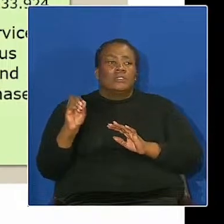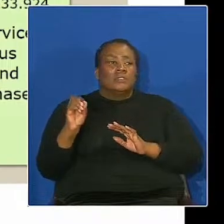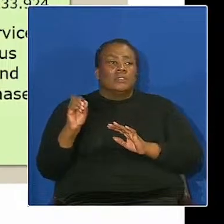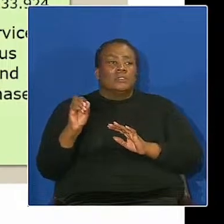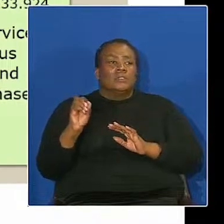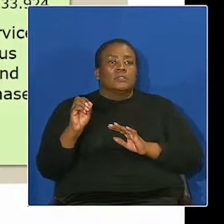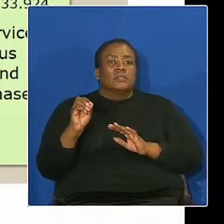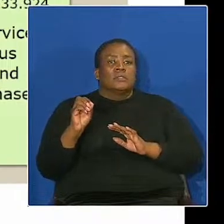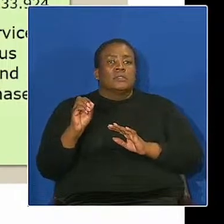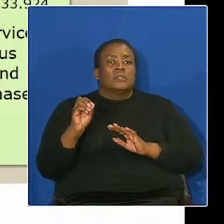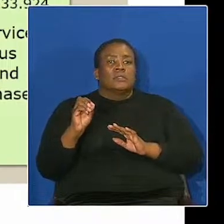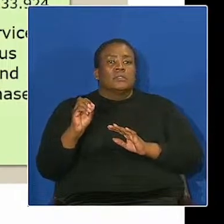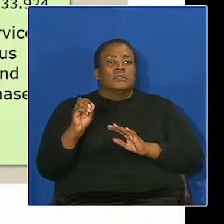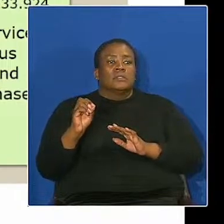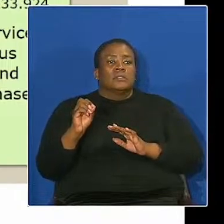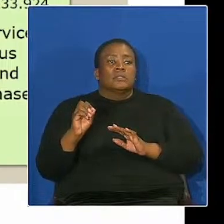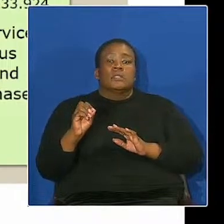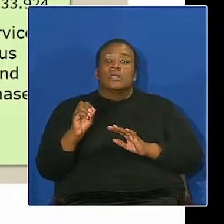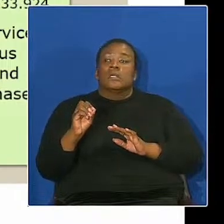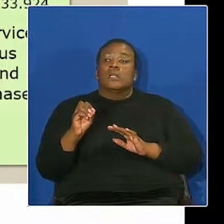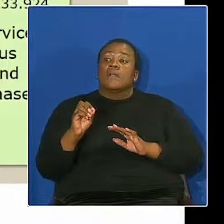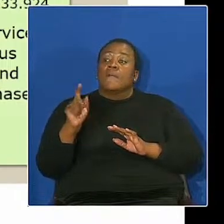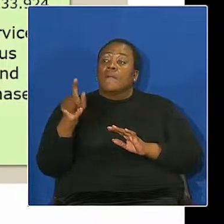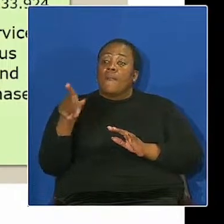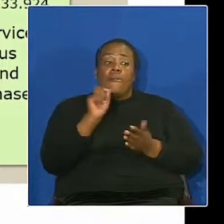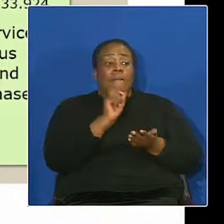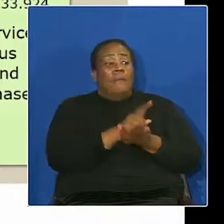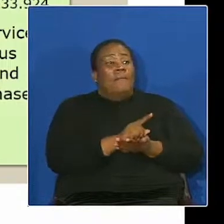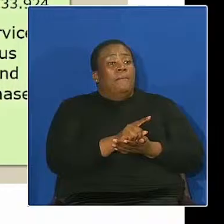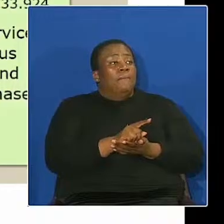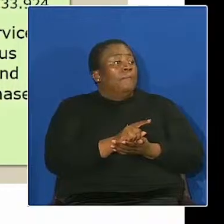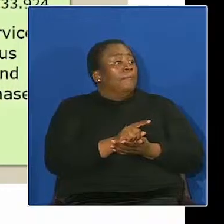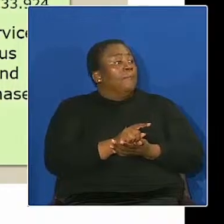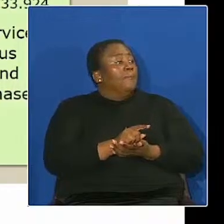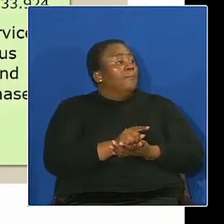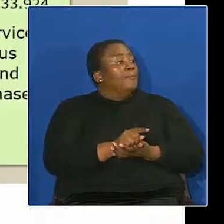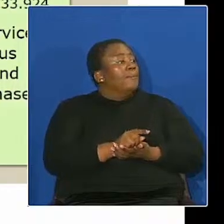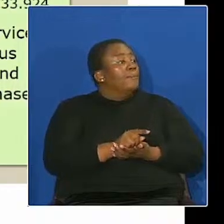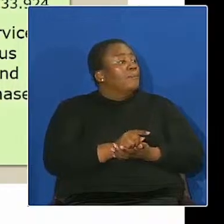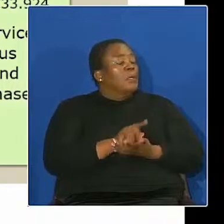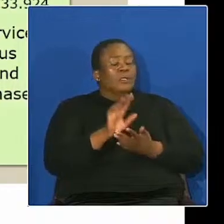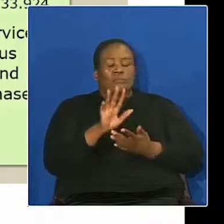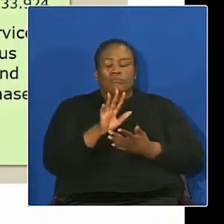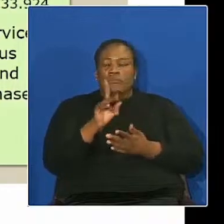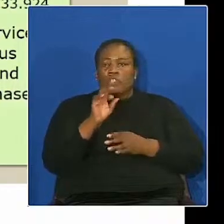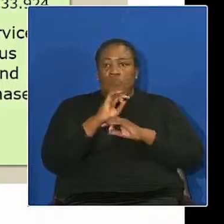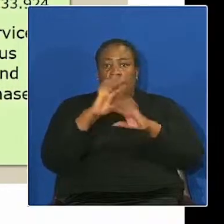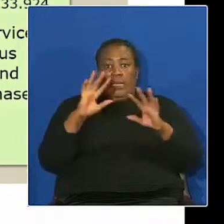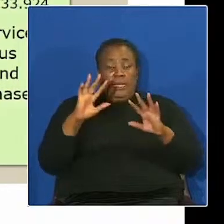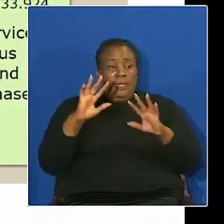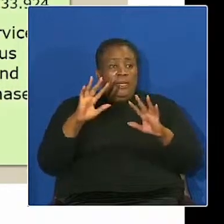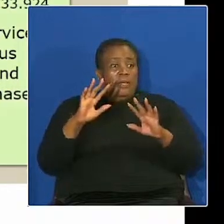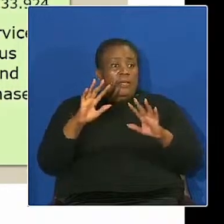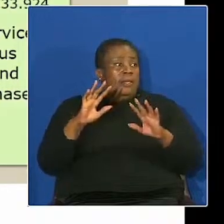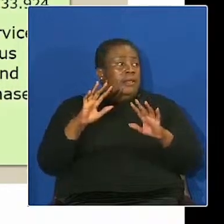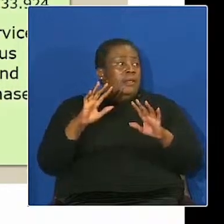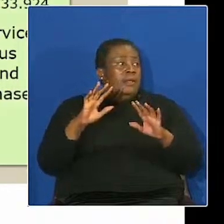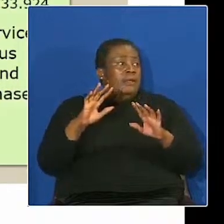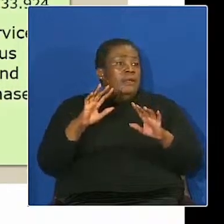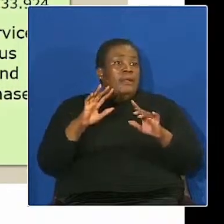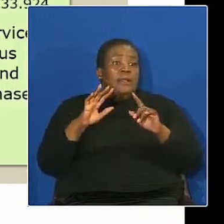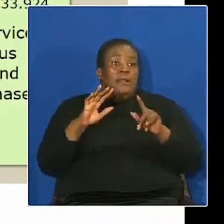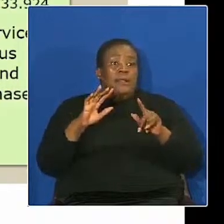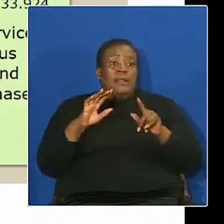The message sent by Mr. Matlala to... This, just to be clear, this is a message that